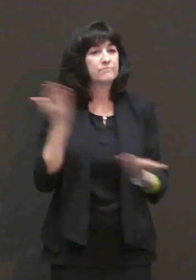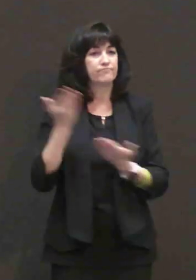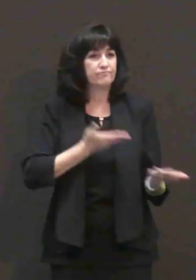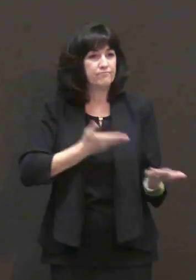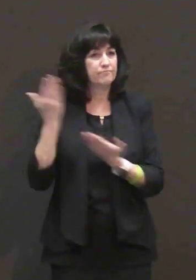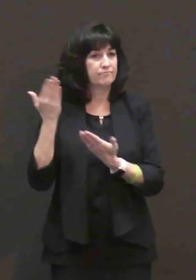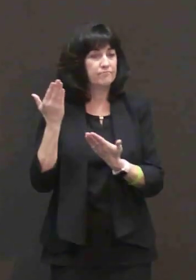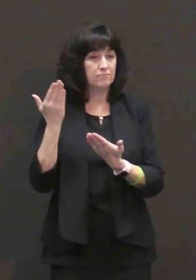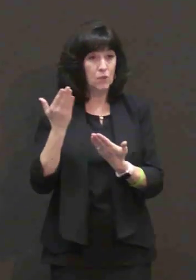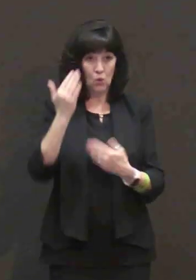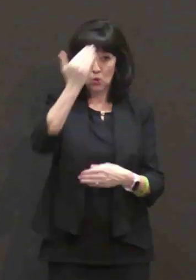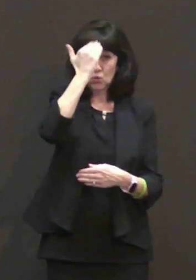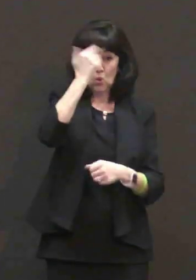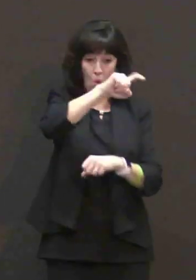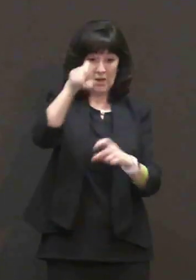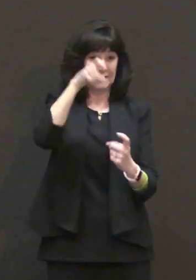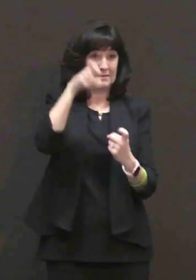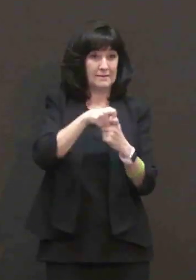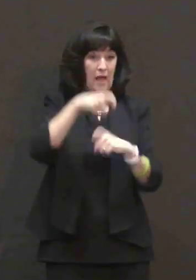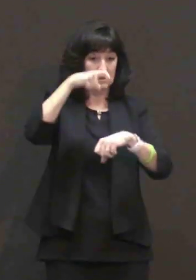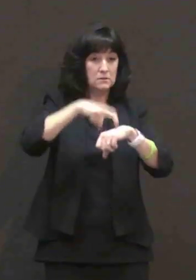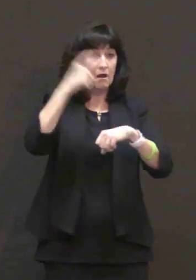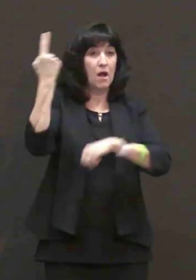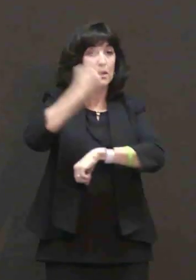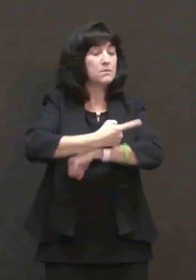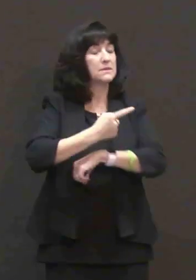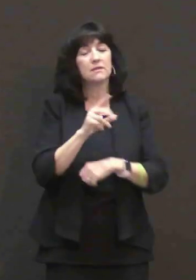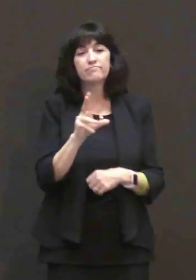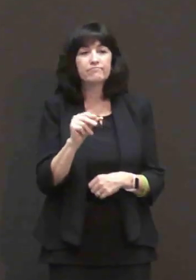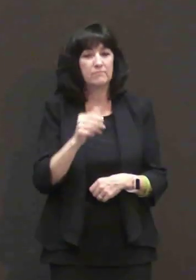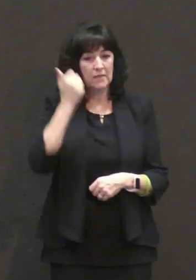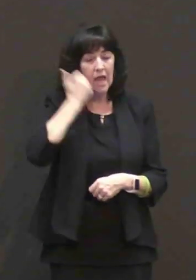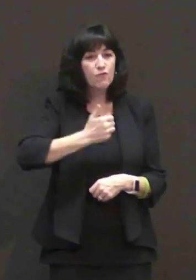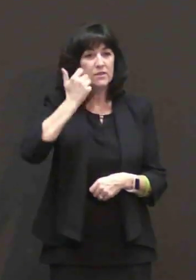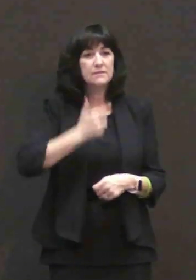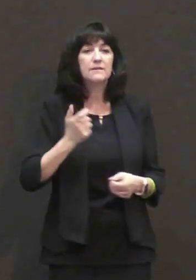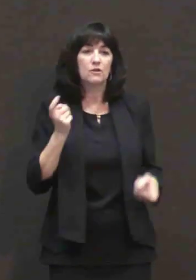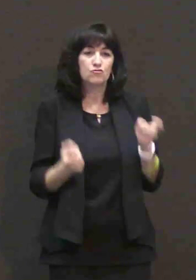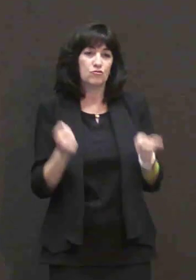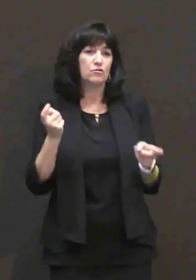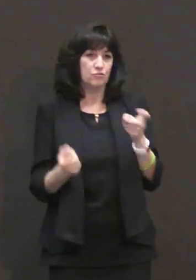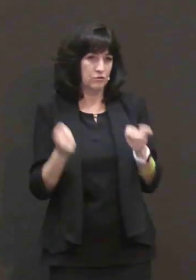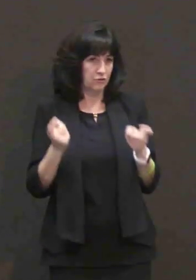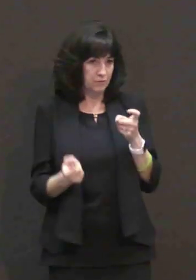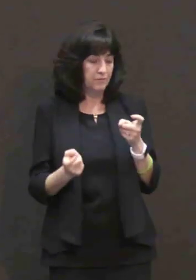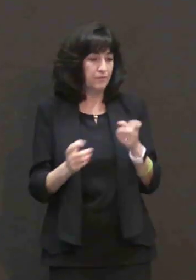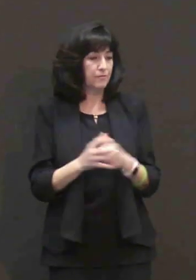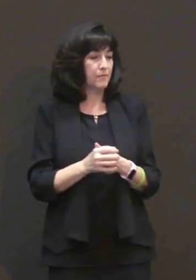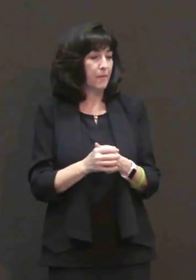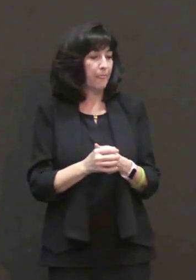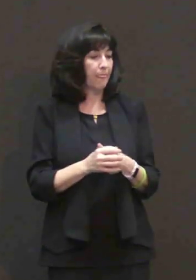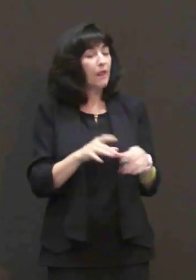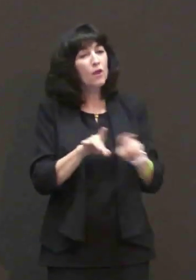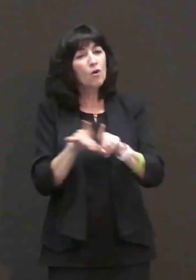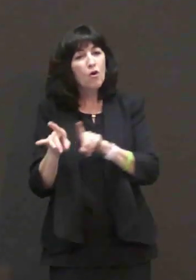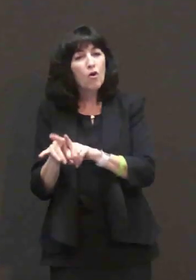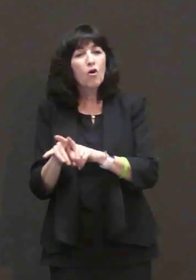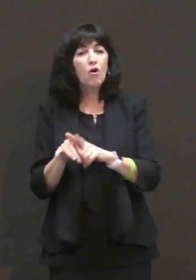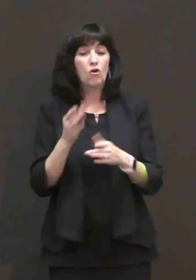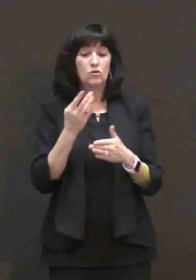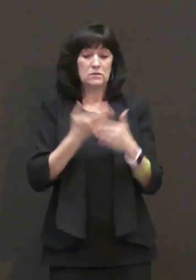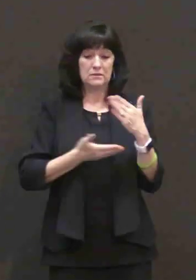when that's going to be, but it is something we're in constant communication of them as well. Also, something that we mentioned about 2 weeks ago, and I